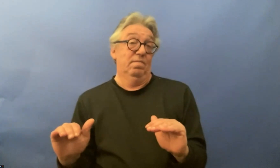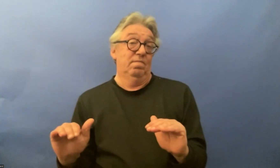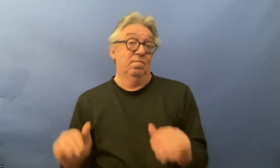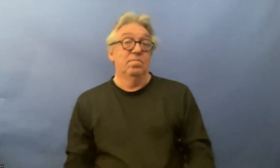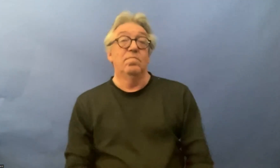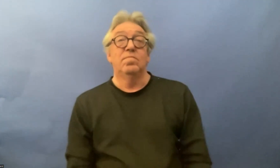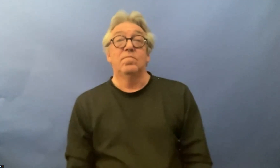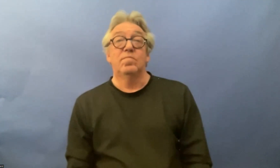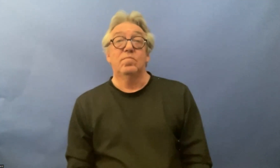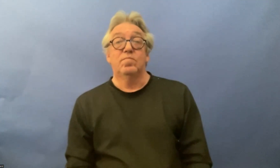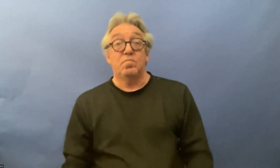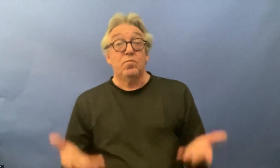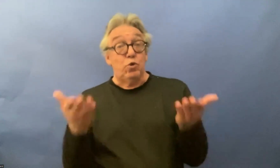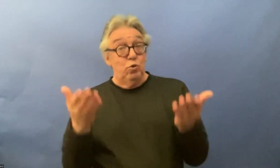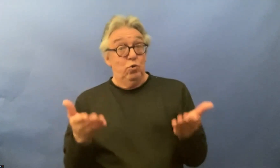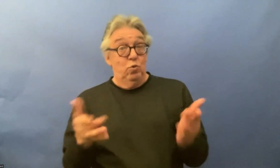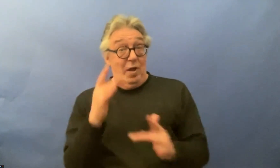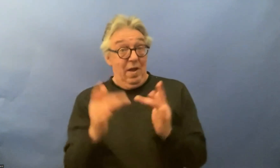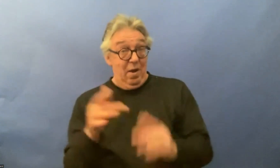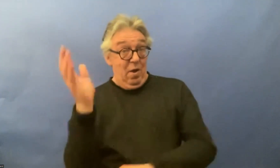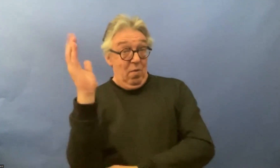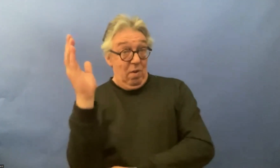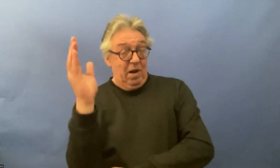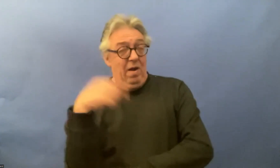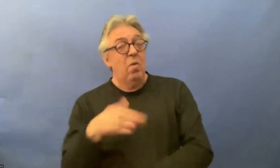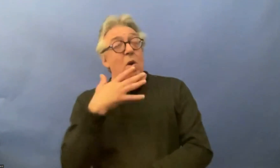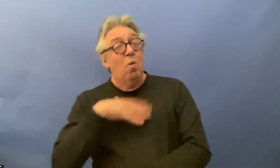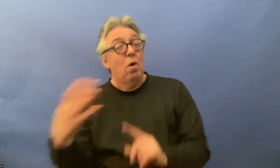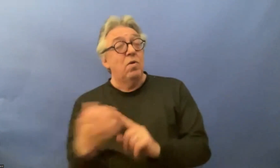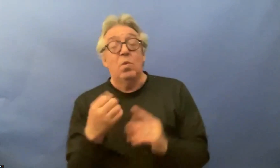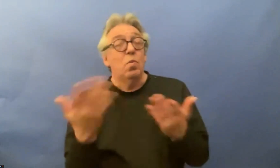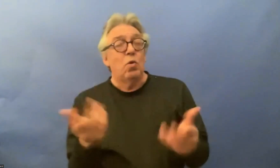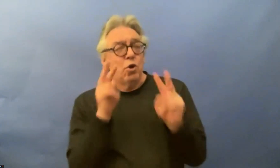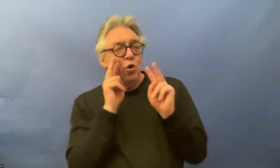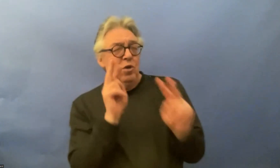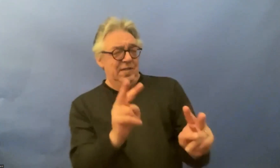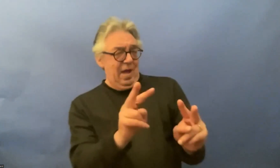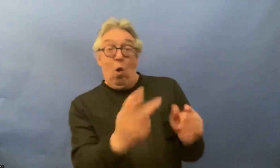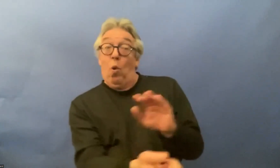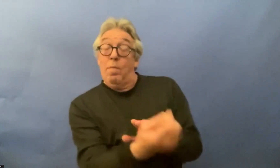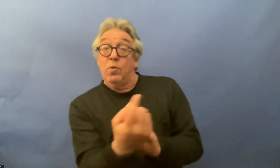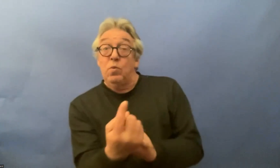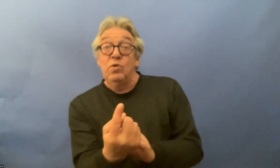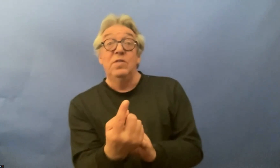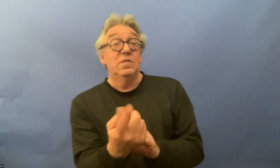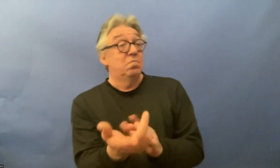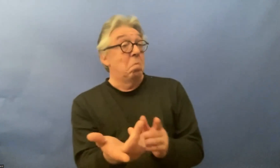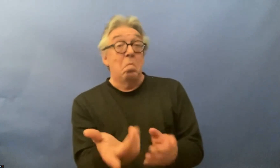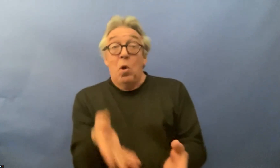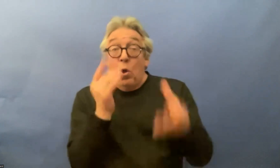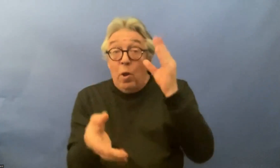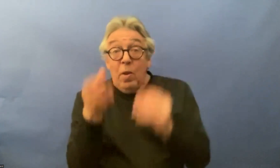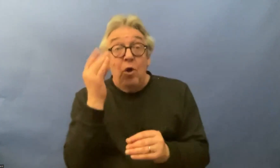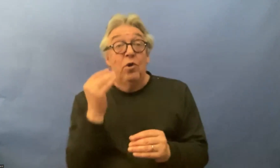Through this discussion, we aim at seeing the opportunities, the gap, learning, and